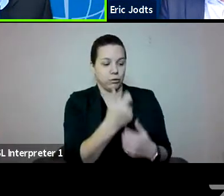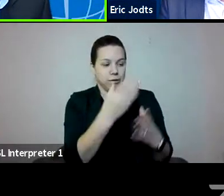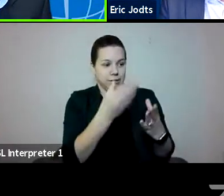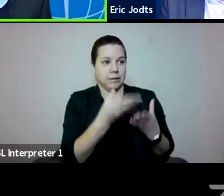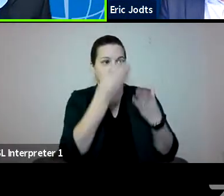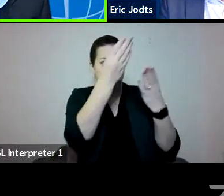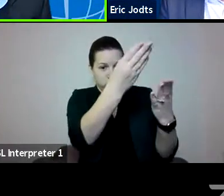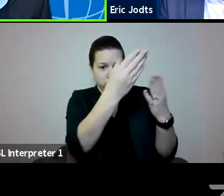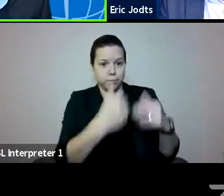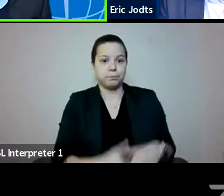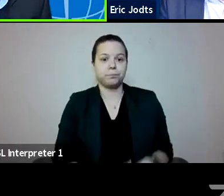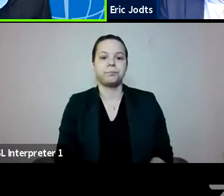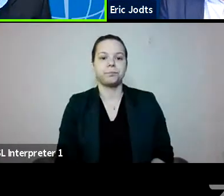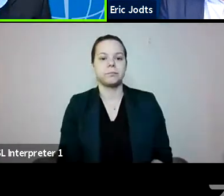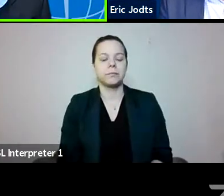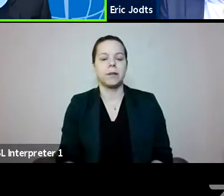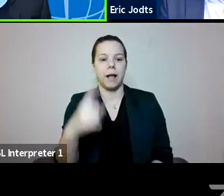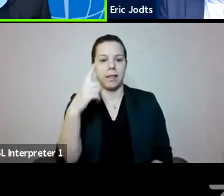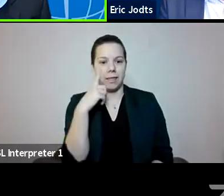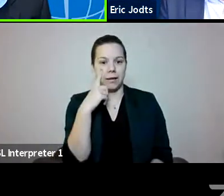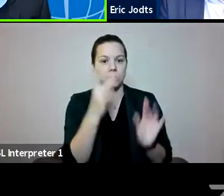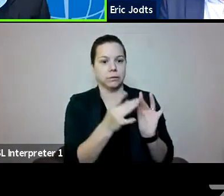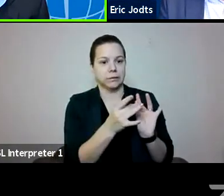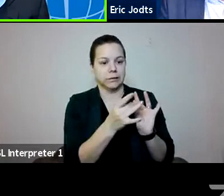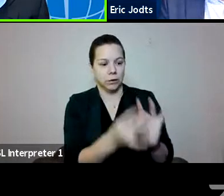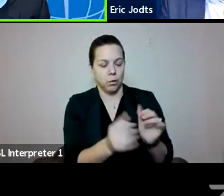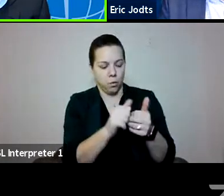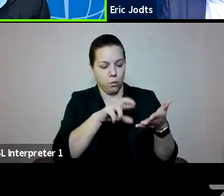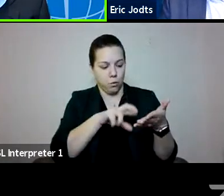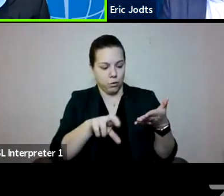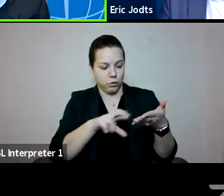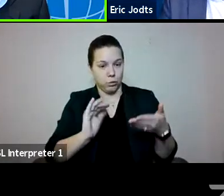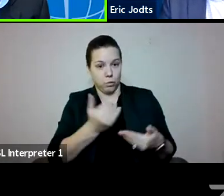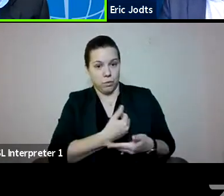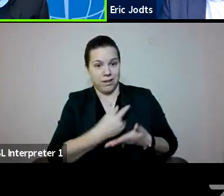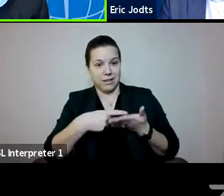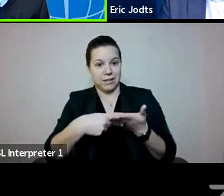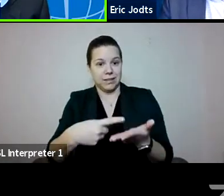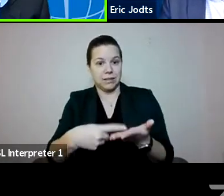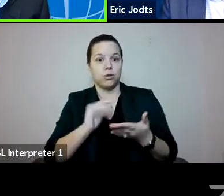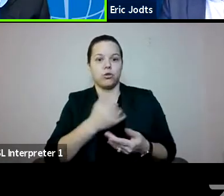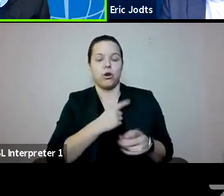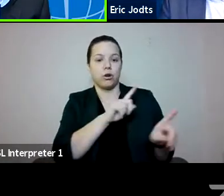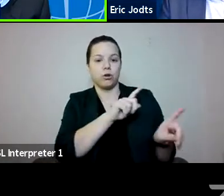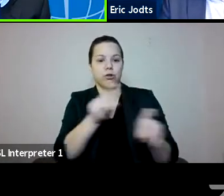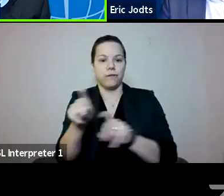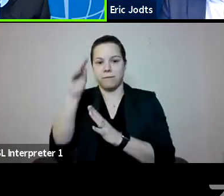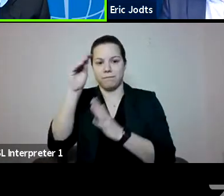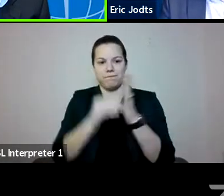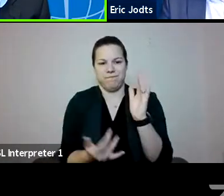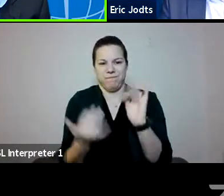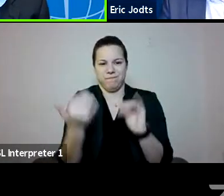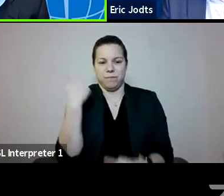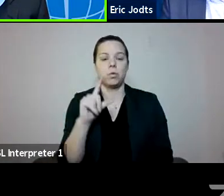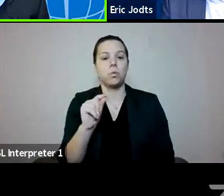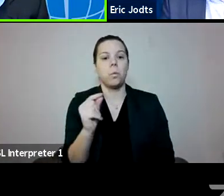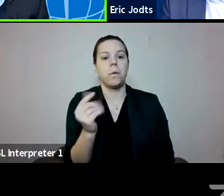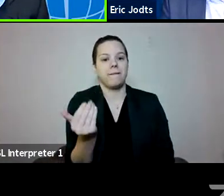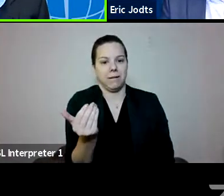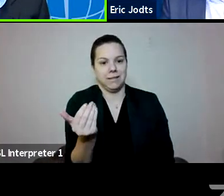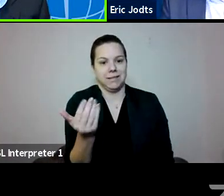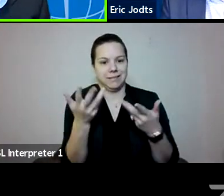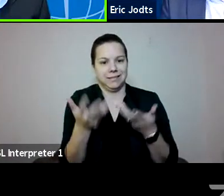think the connection to the research that we're talking about is that our survey was conducted back in 2015,